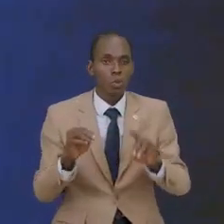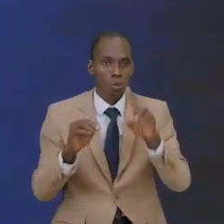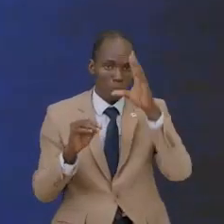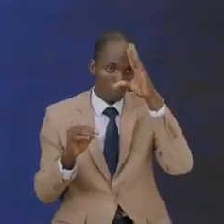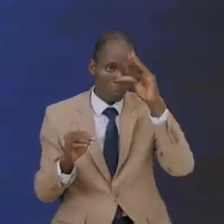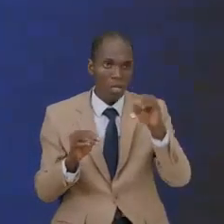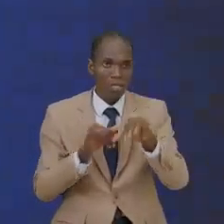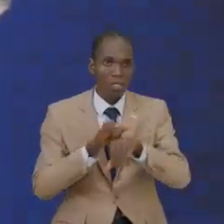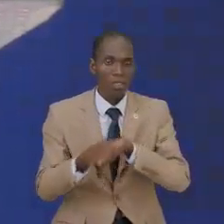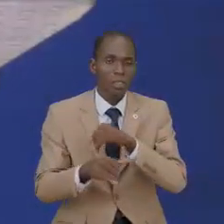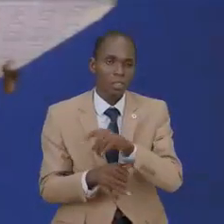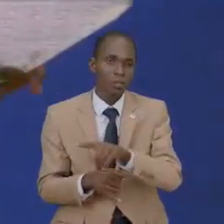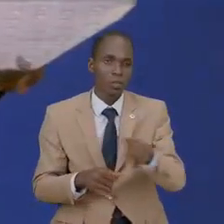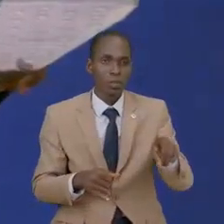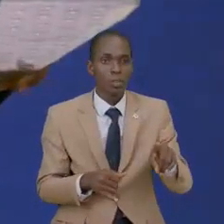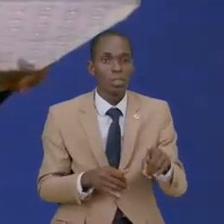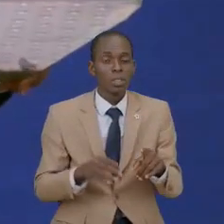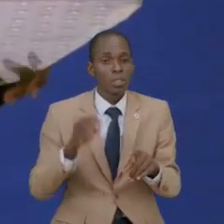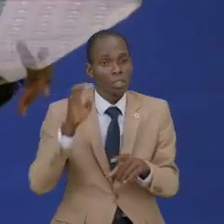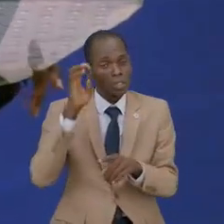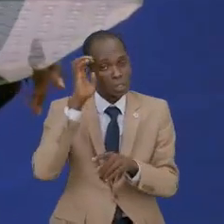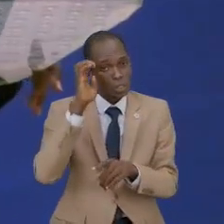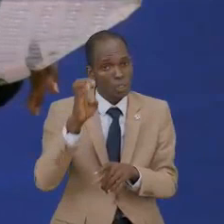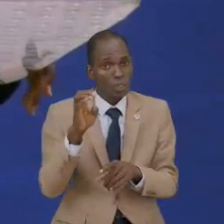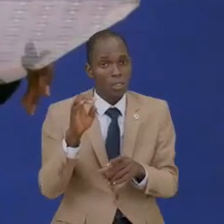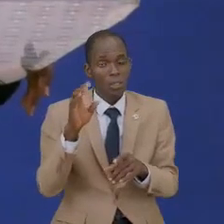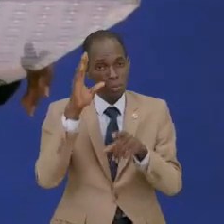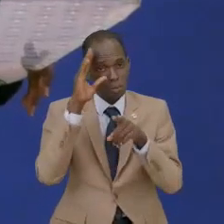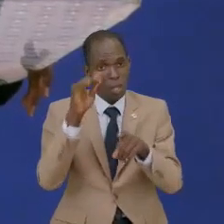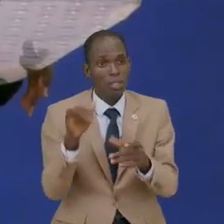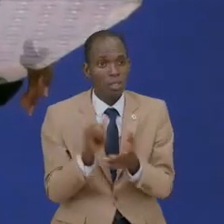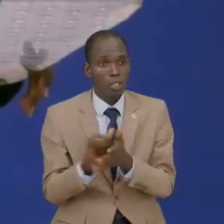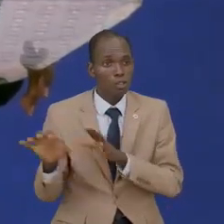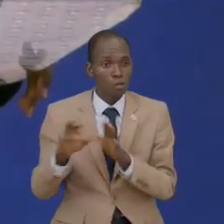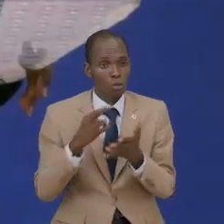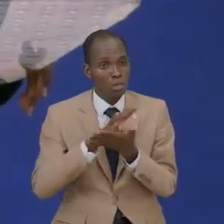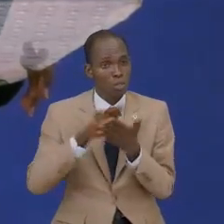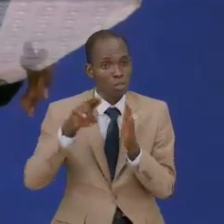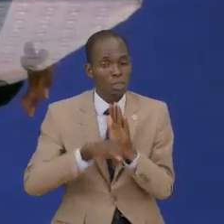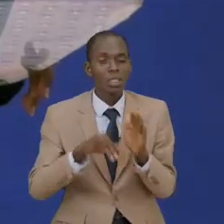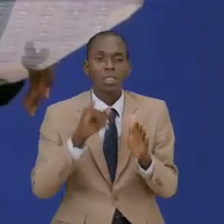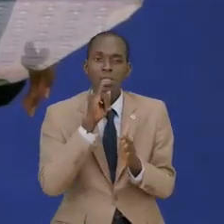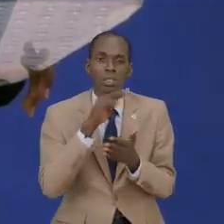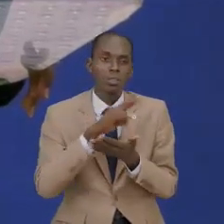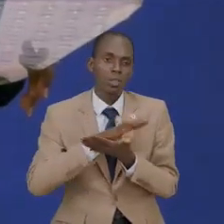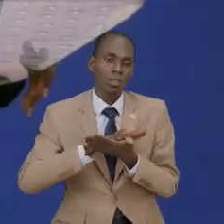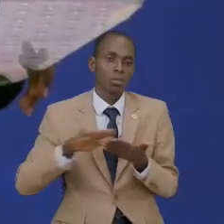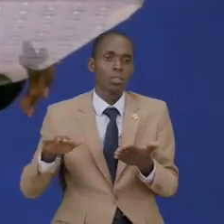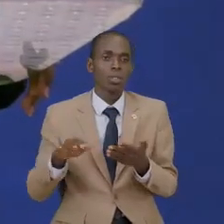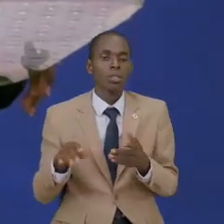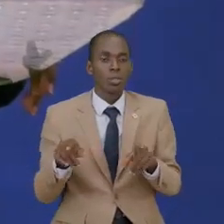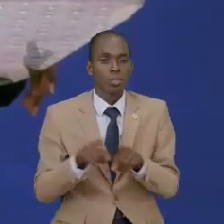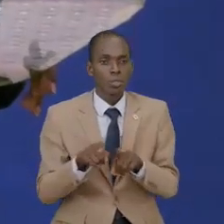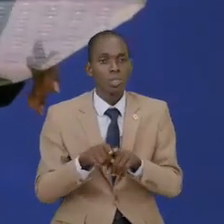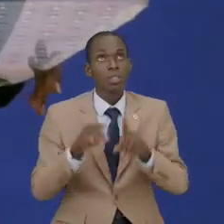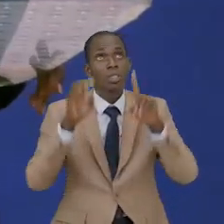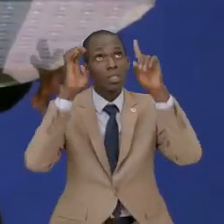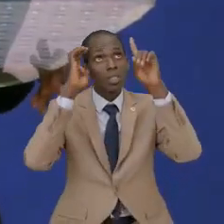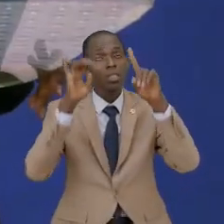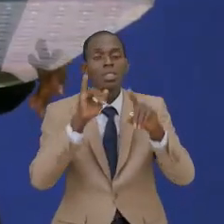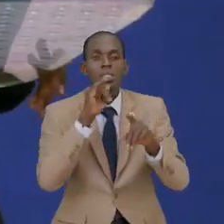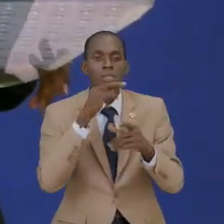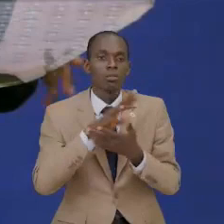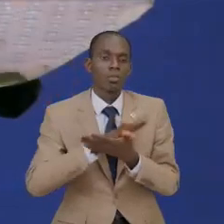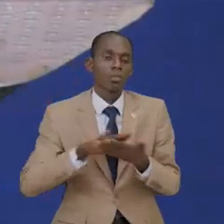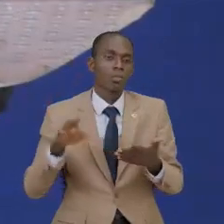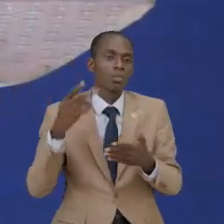you. He that doeth righteousness is righteous, even as he is righteous. In